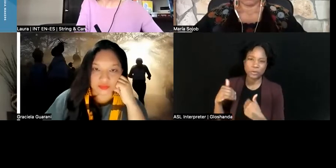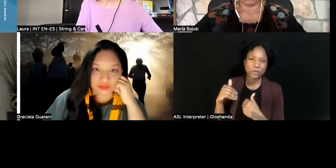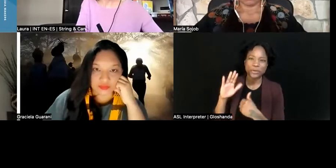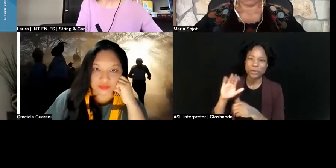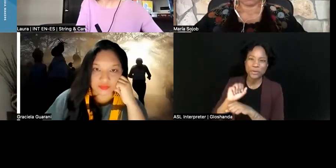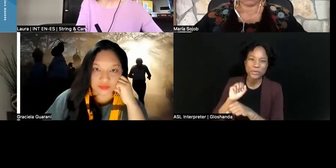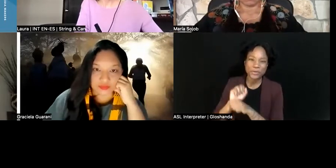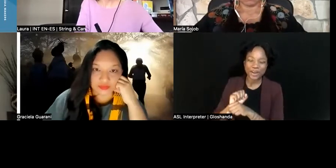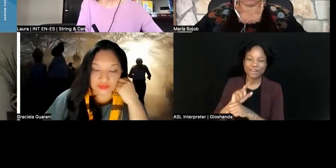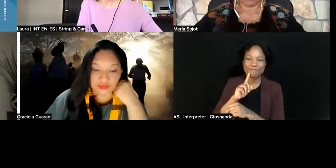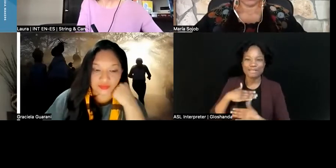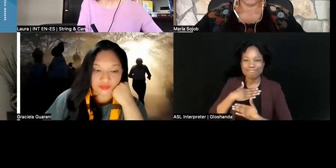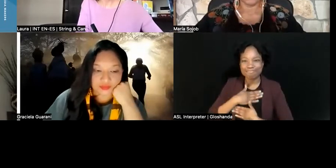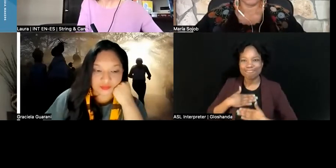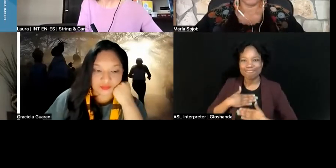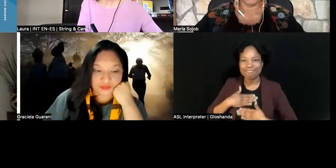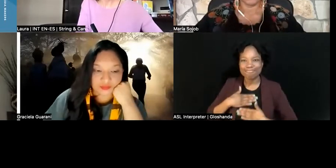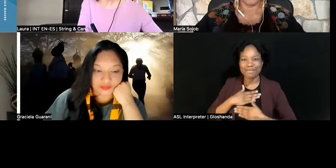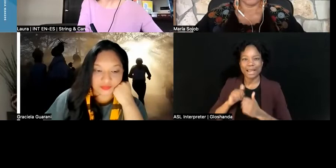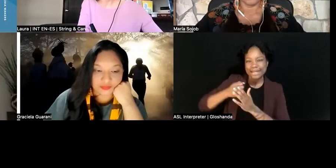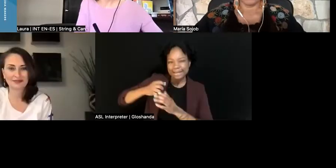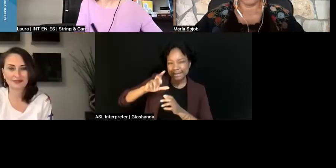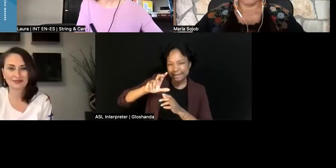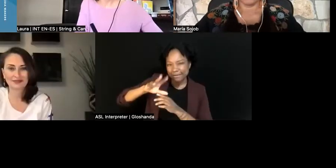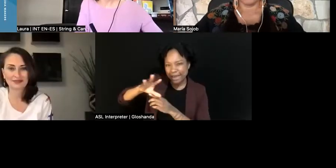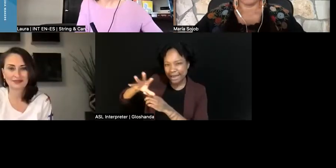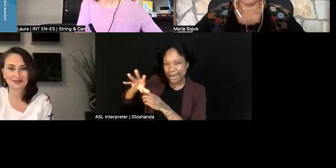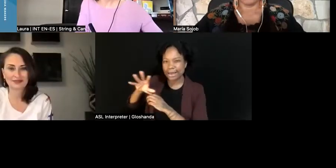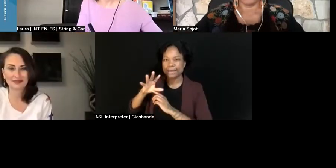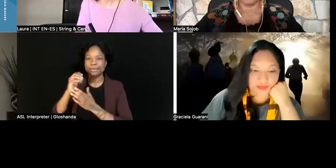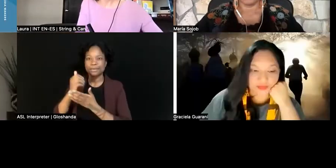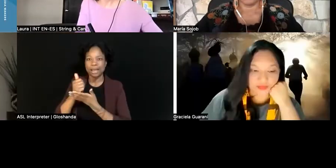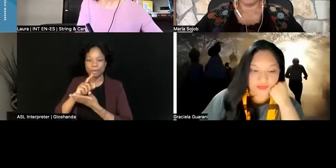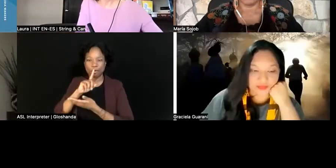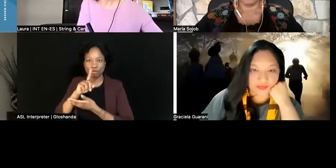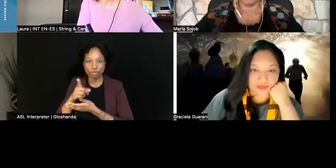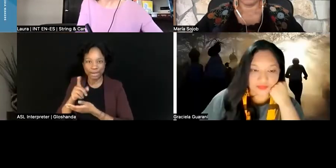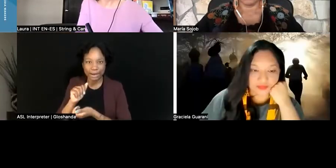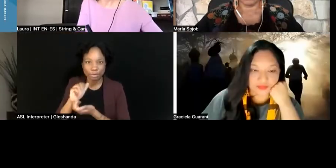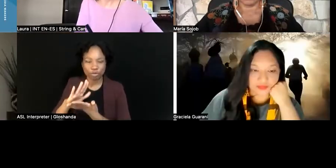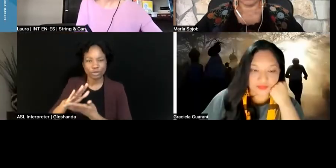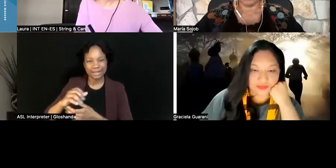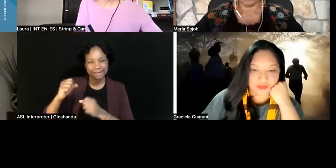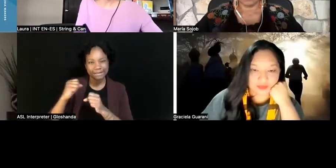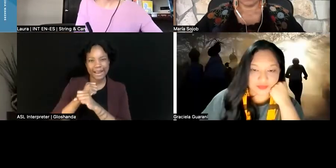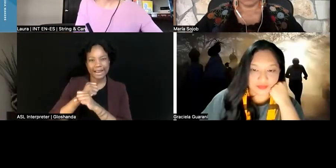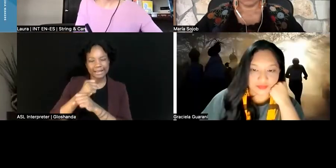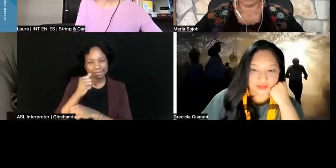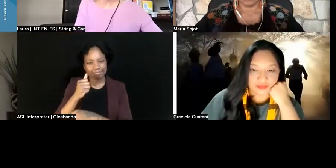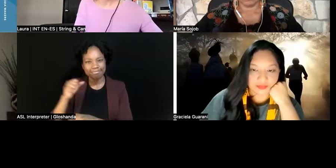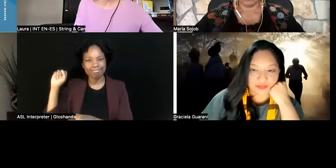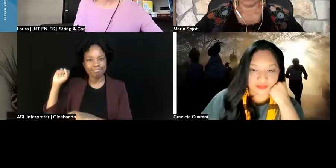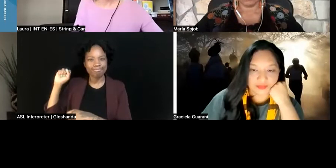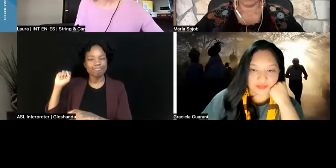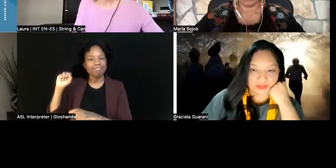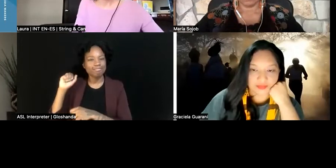also uplifting Indigenous women and your community and your family in community-based film projects, trainings that you're also doing,